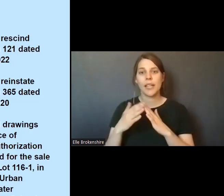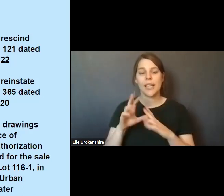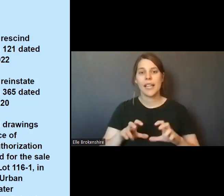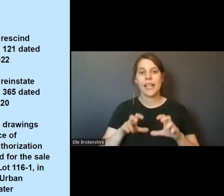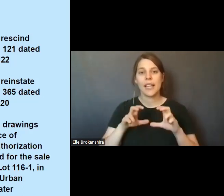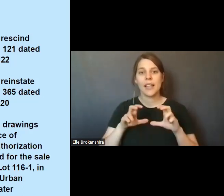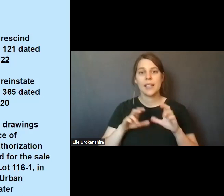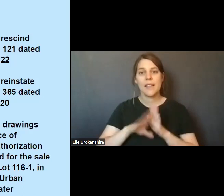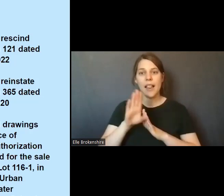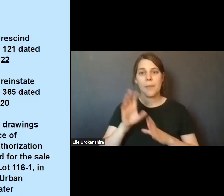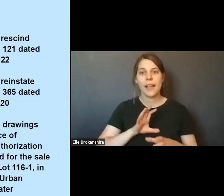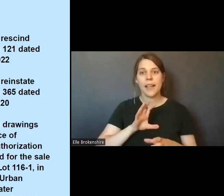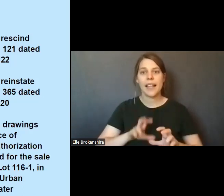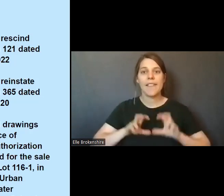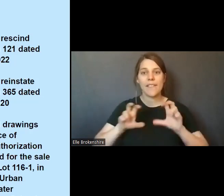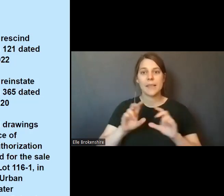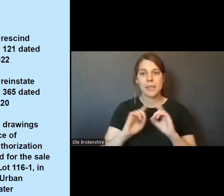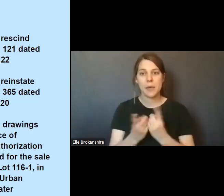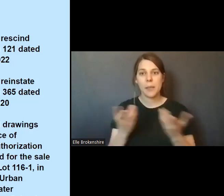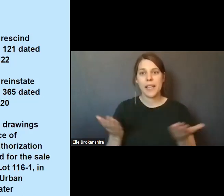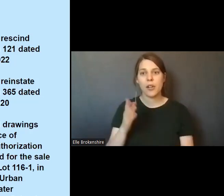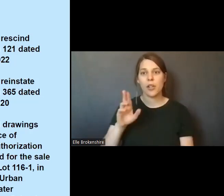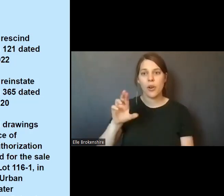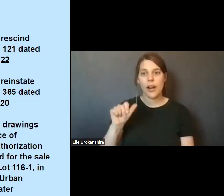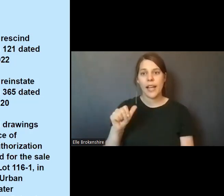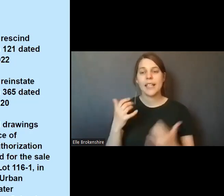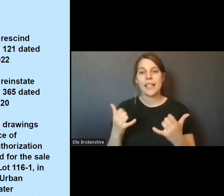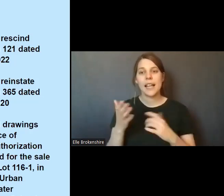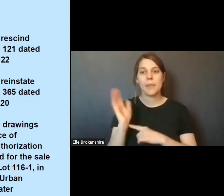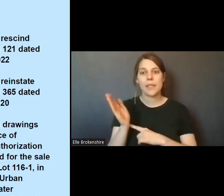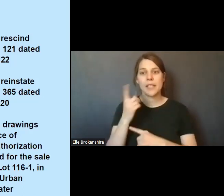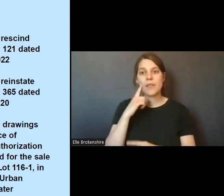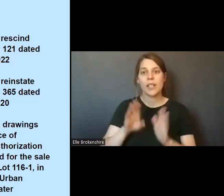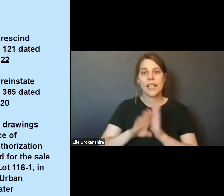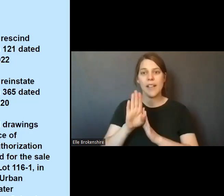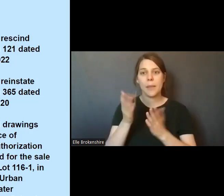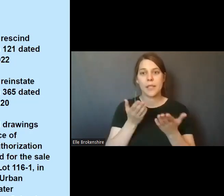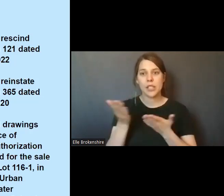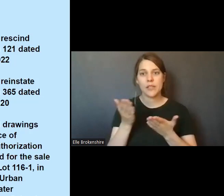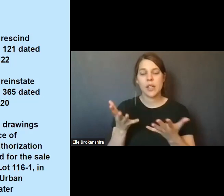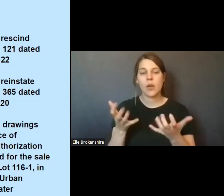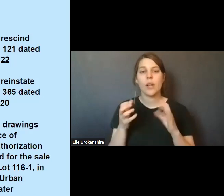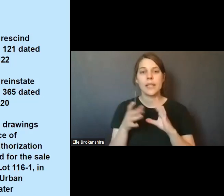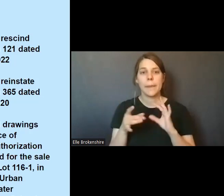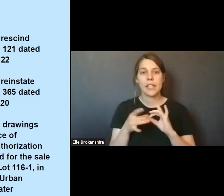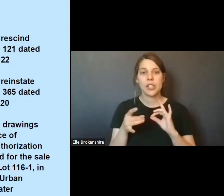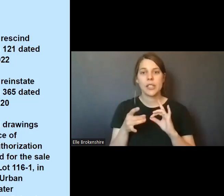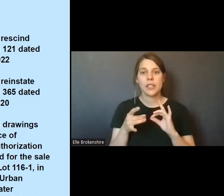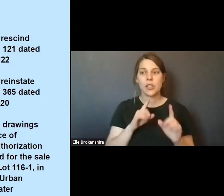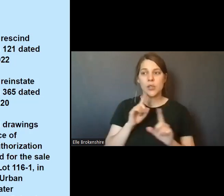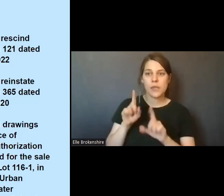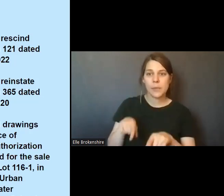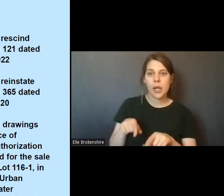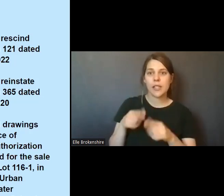Department here at the URA. Today, I'm presenting on behalf of Development Services. I did want to mention, in response to the